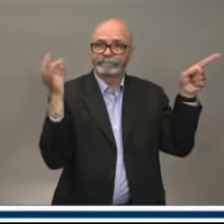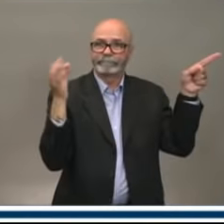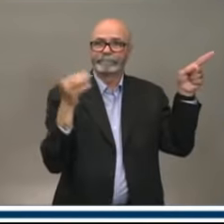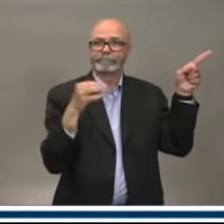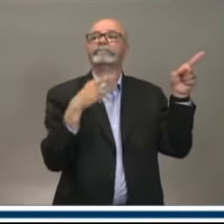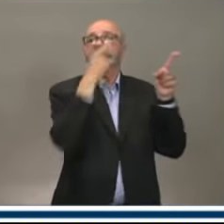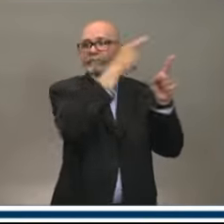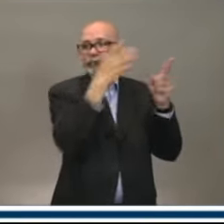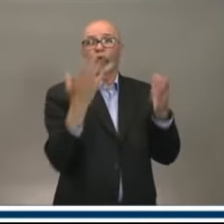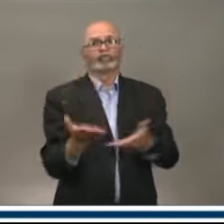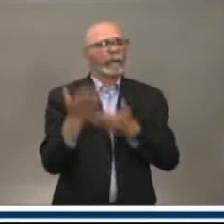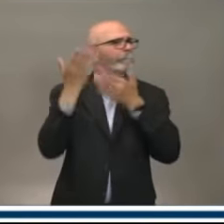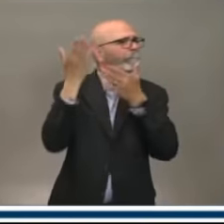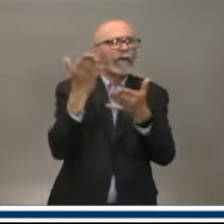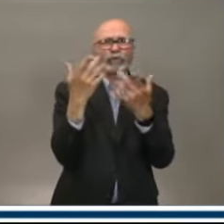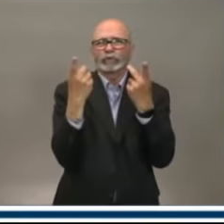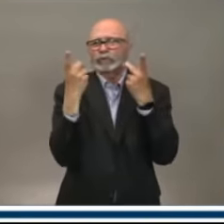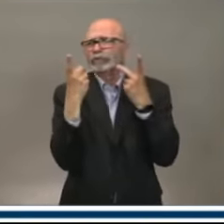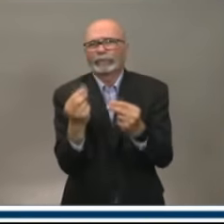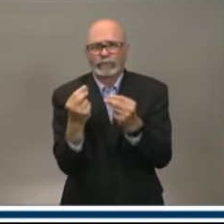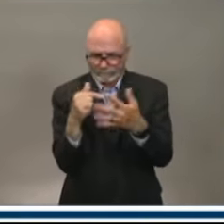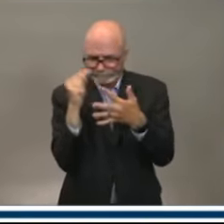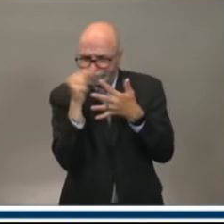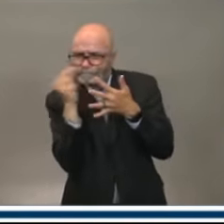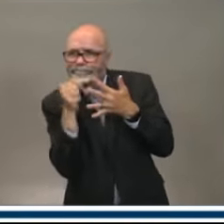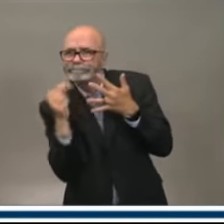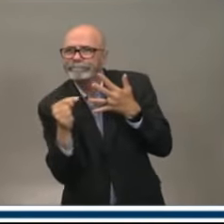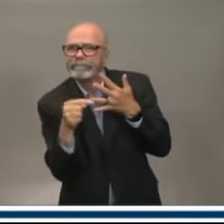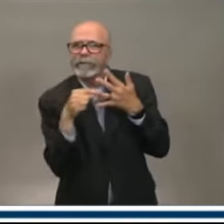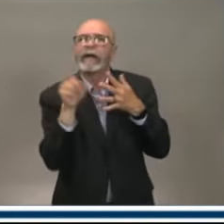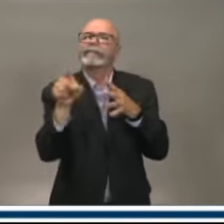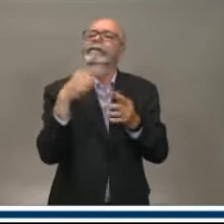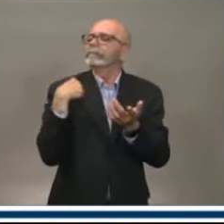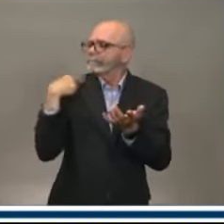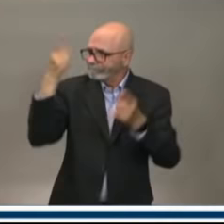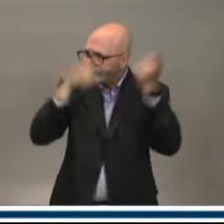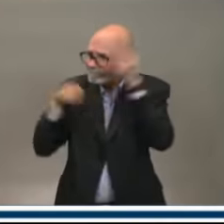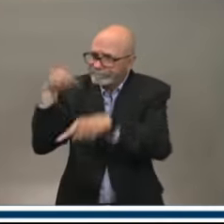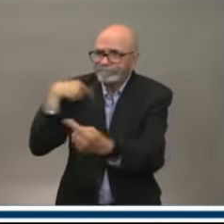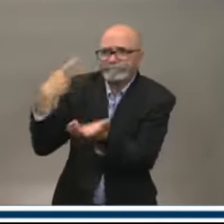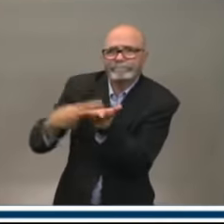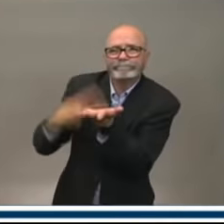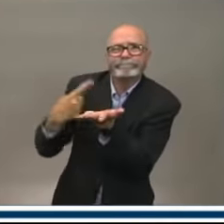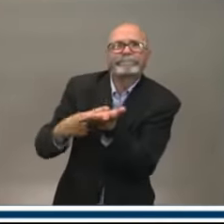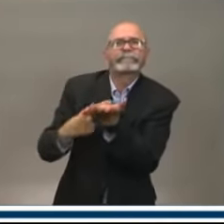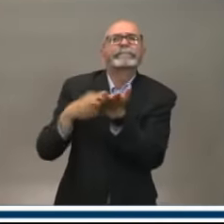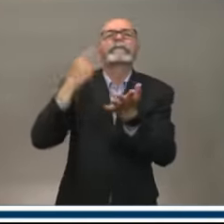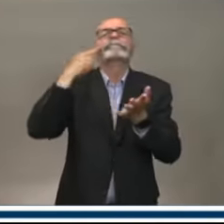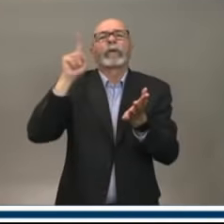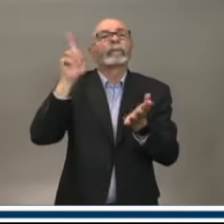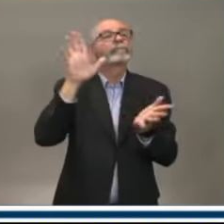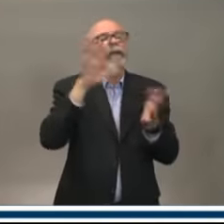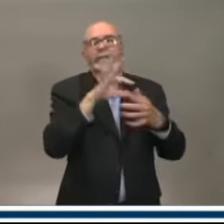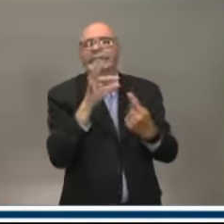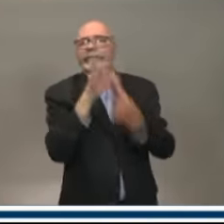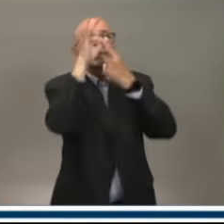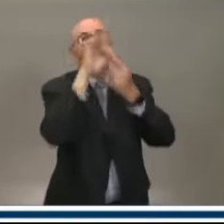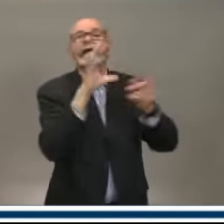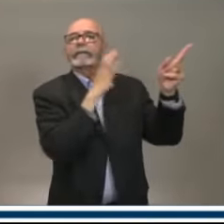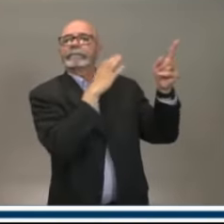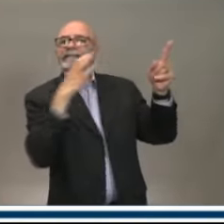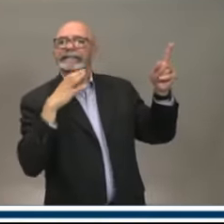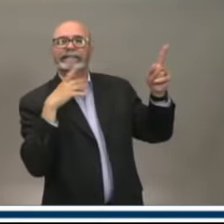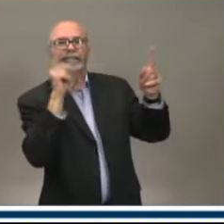guidelines, all of which are developed through discussion at the Chief Medical Officers of Health at the Special Advisory Committee that we all sit